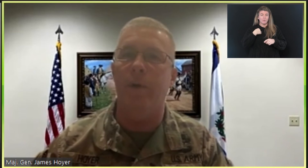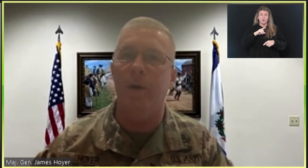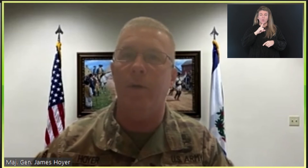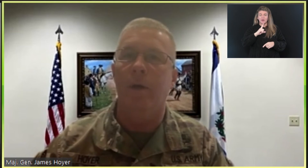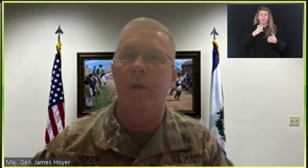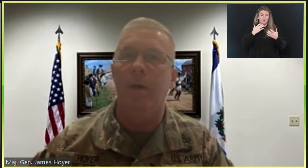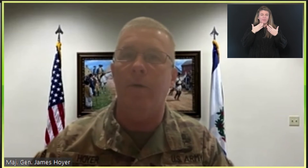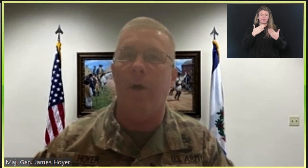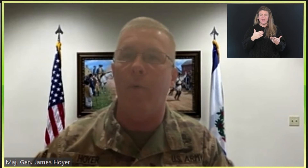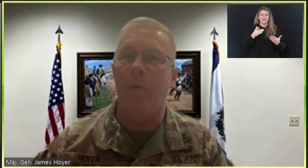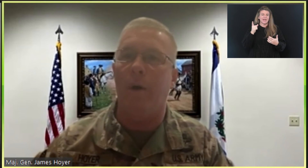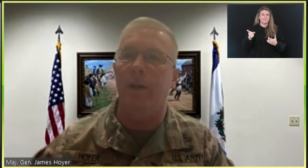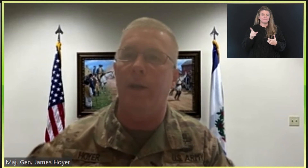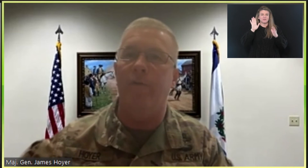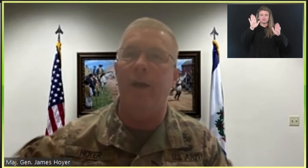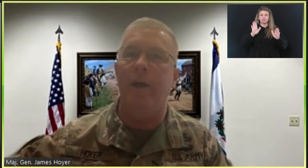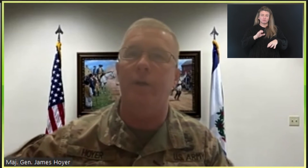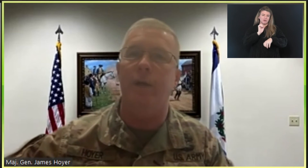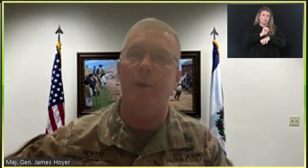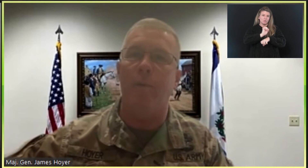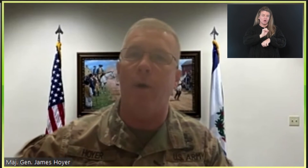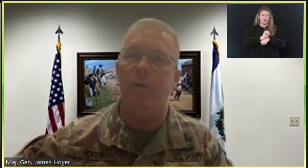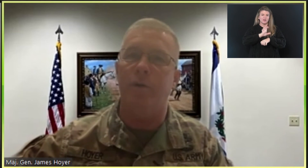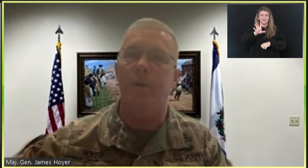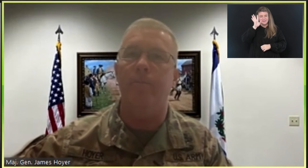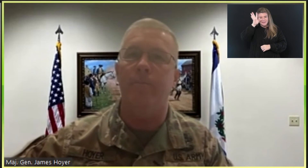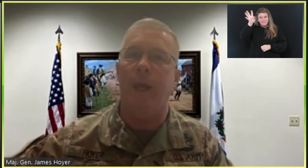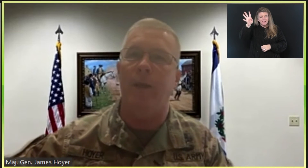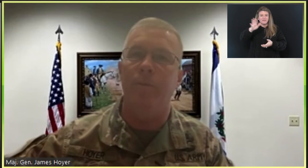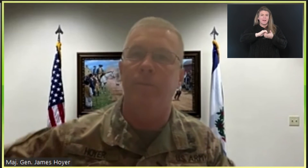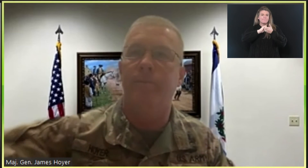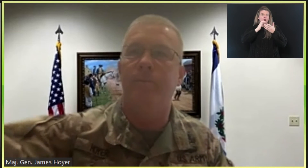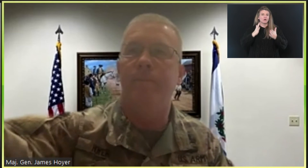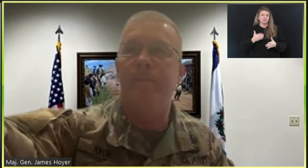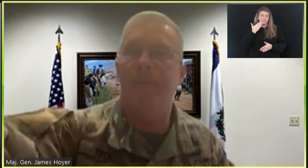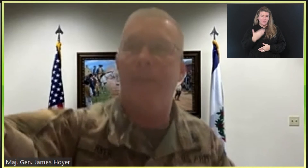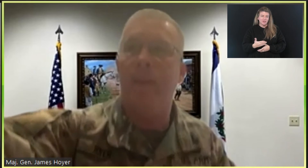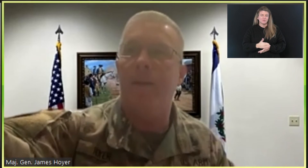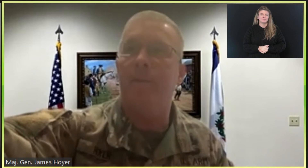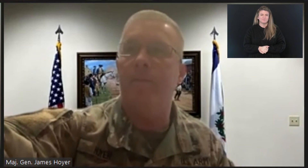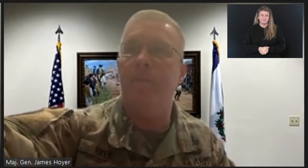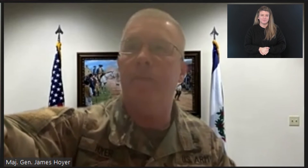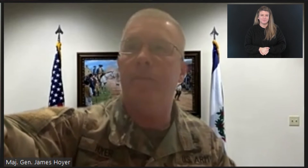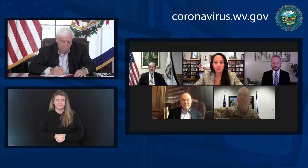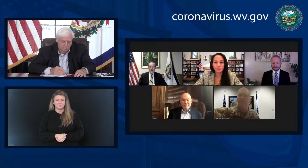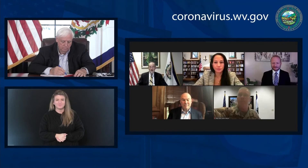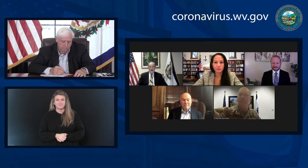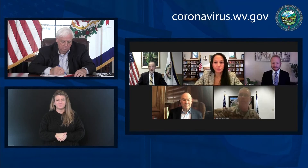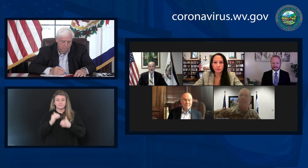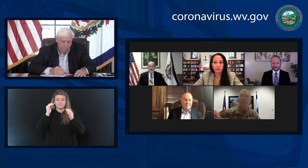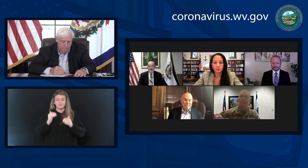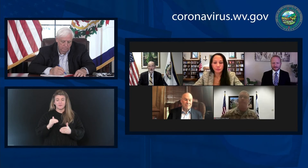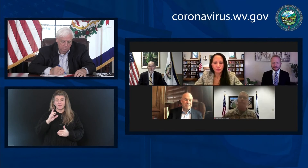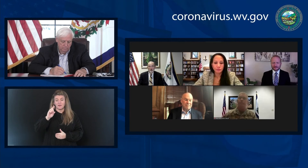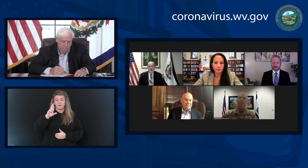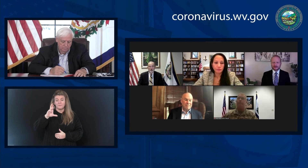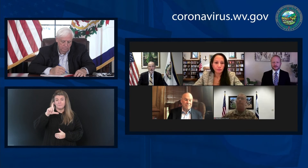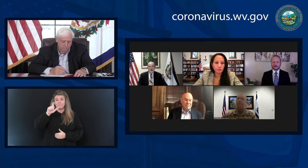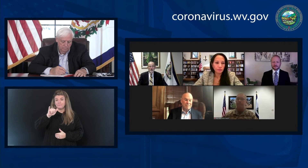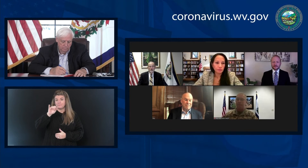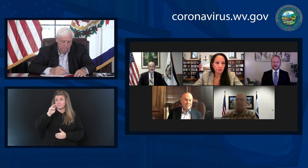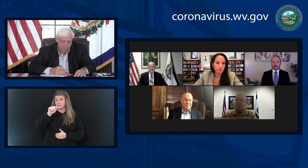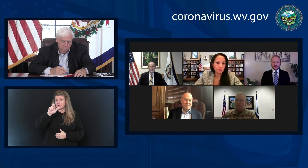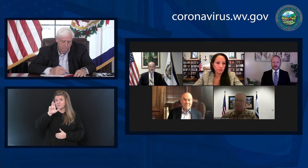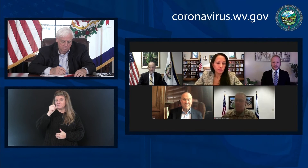for the great work and the innovation and the partnership. Thank you. Thank you, General. Next to Dr. Clay Marsh, our